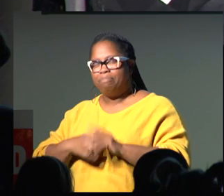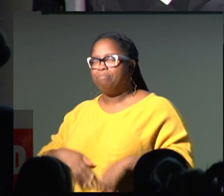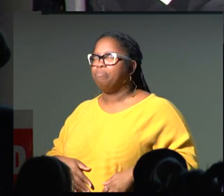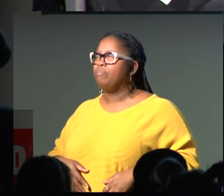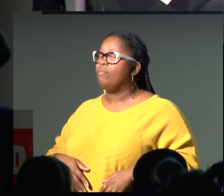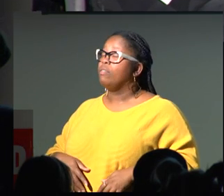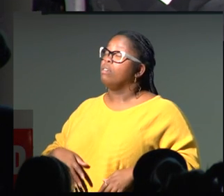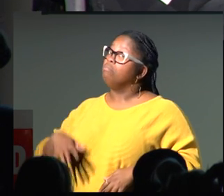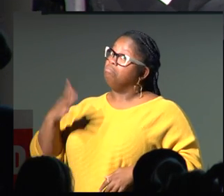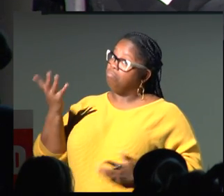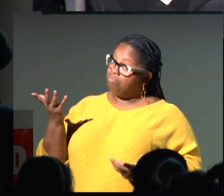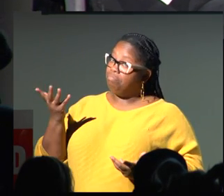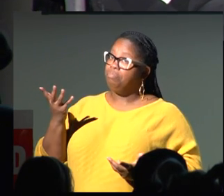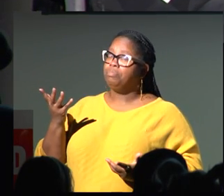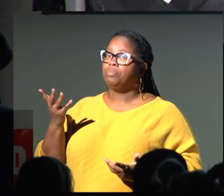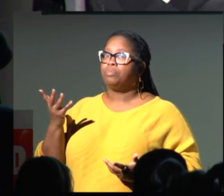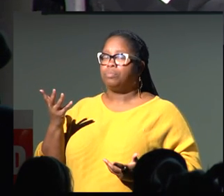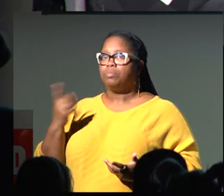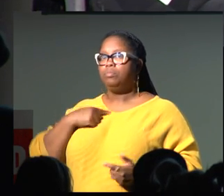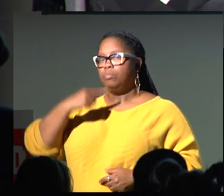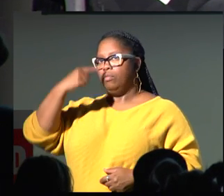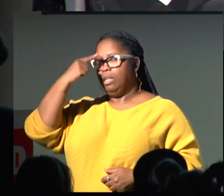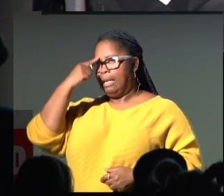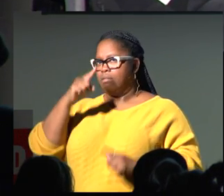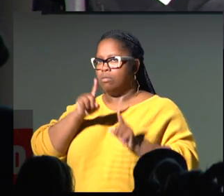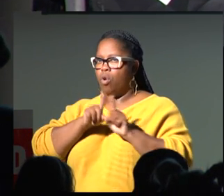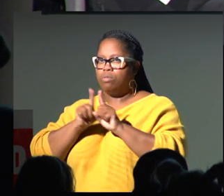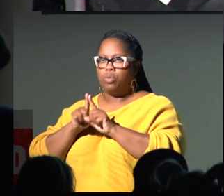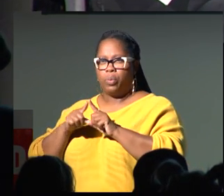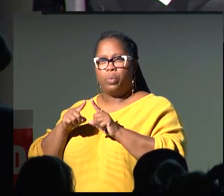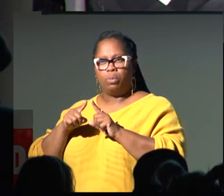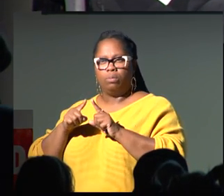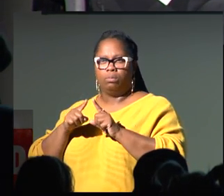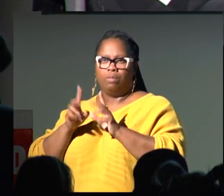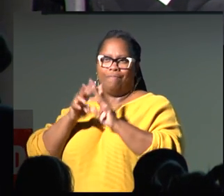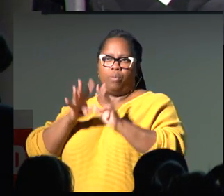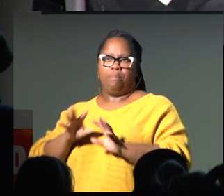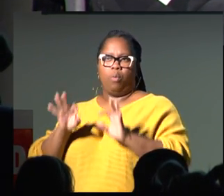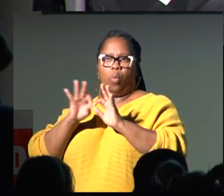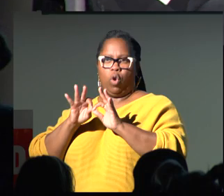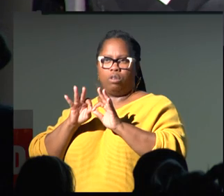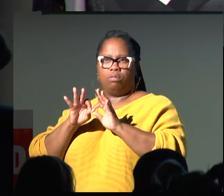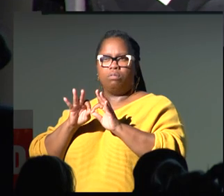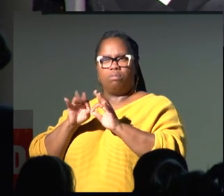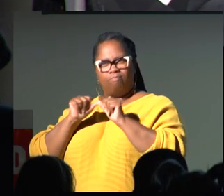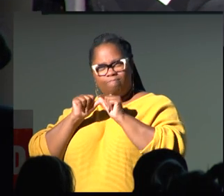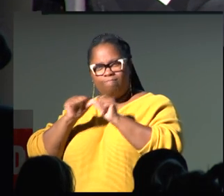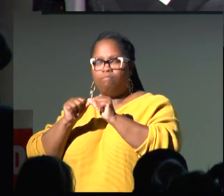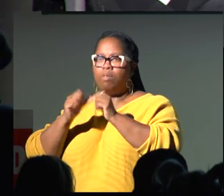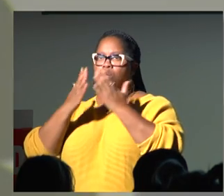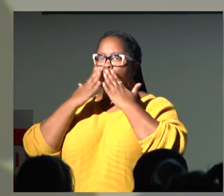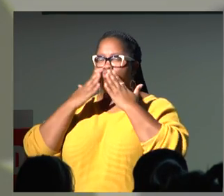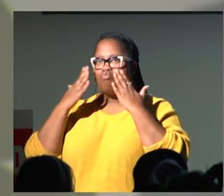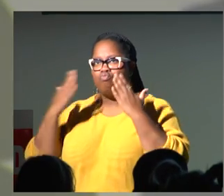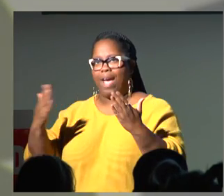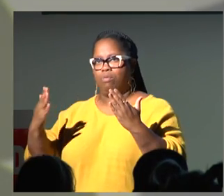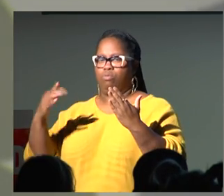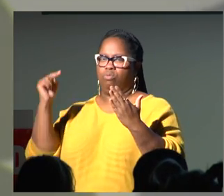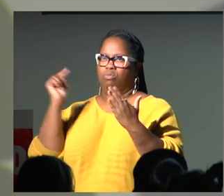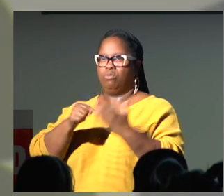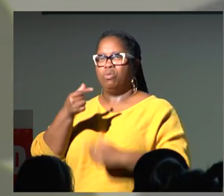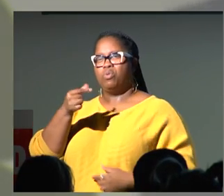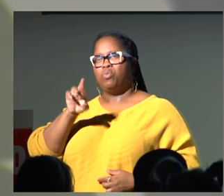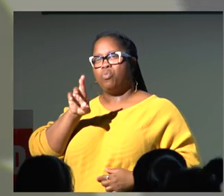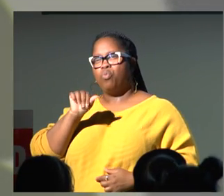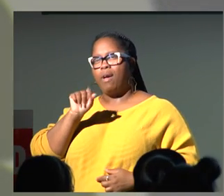I think it's also very, very important to sustain gratitude. Gratitude is what helps